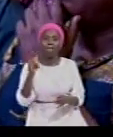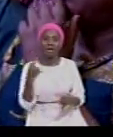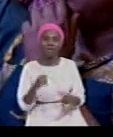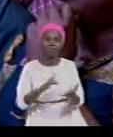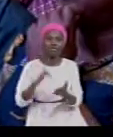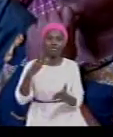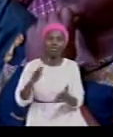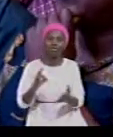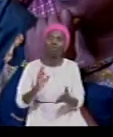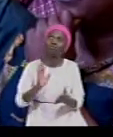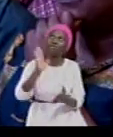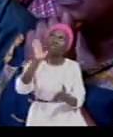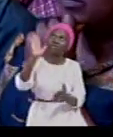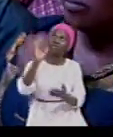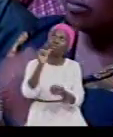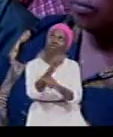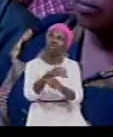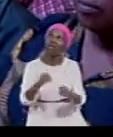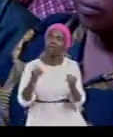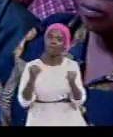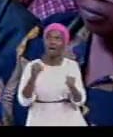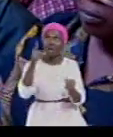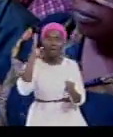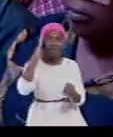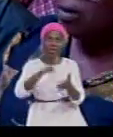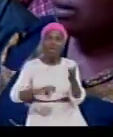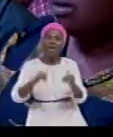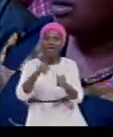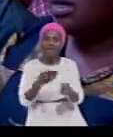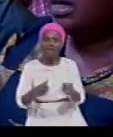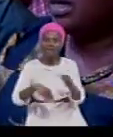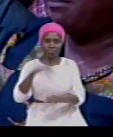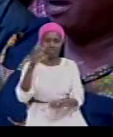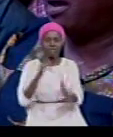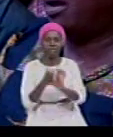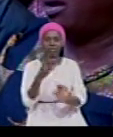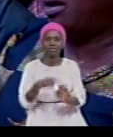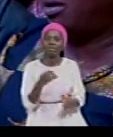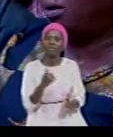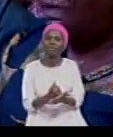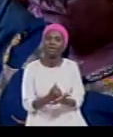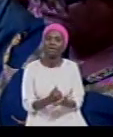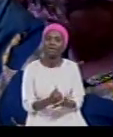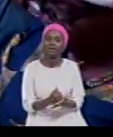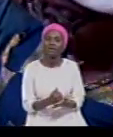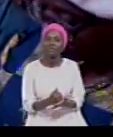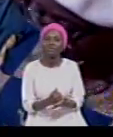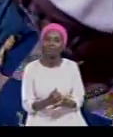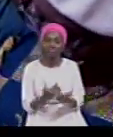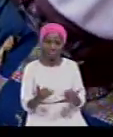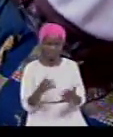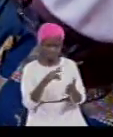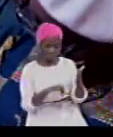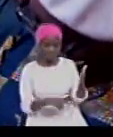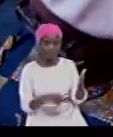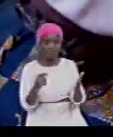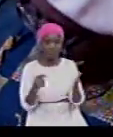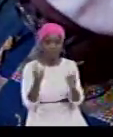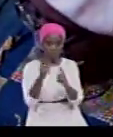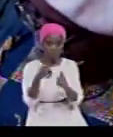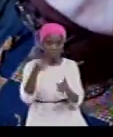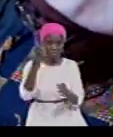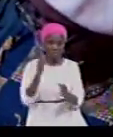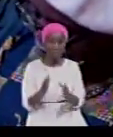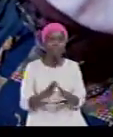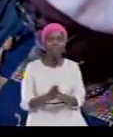power, he will take everything away in Jesus' name. Look at the word of God. In the word of God,